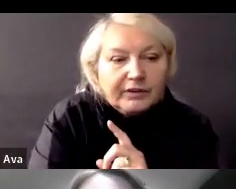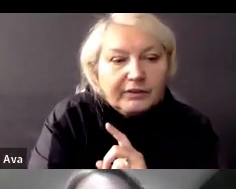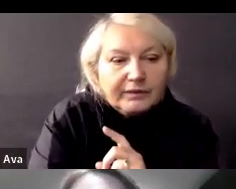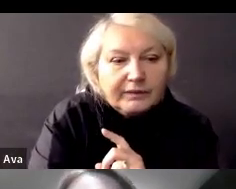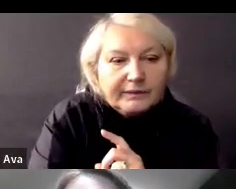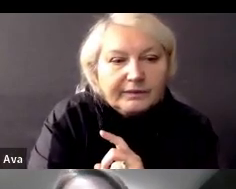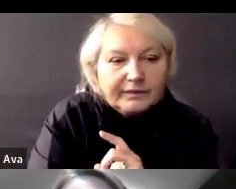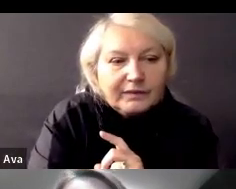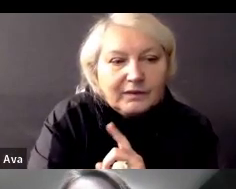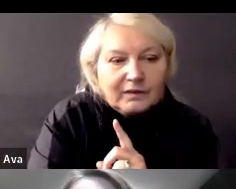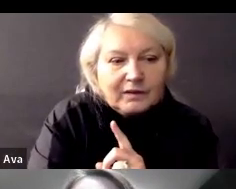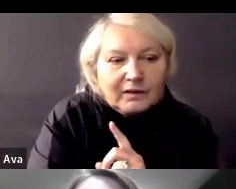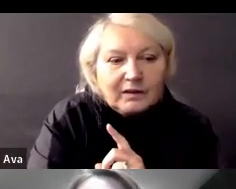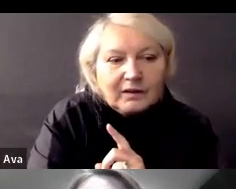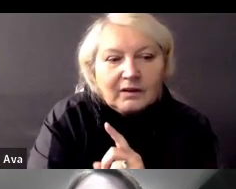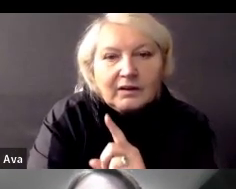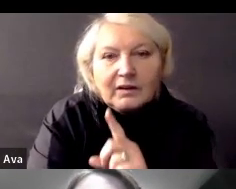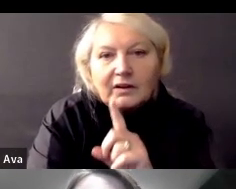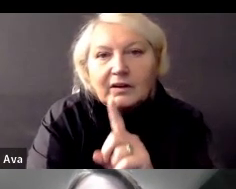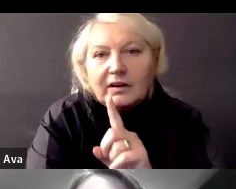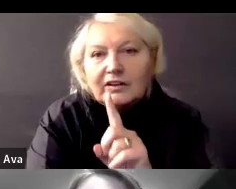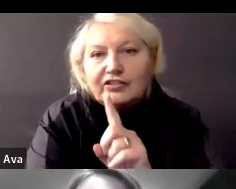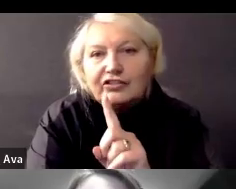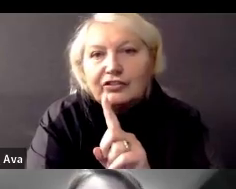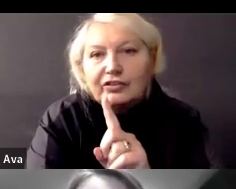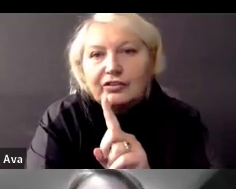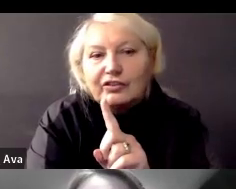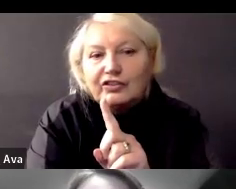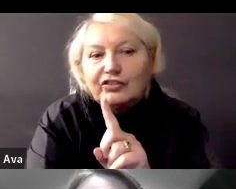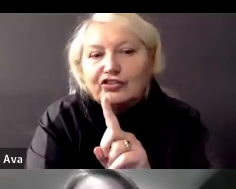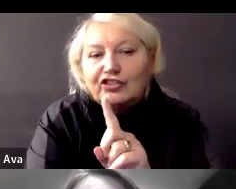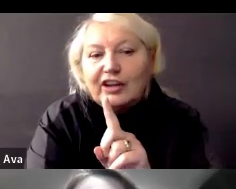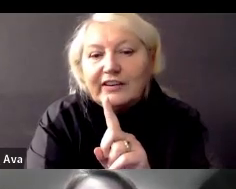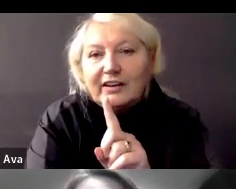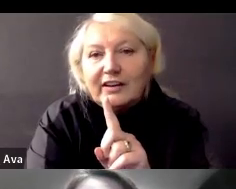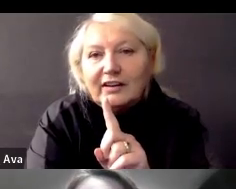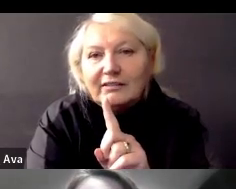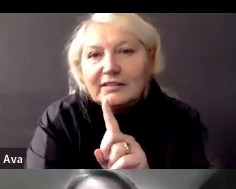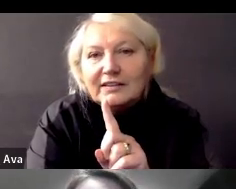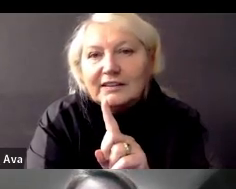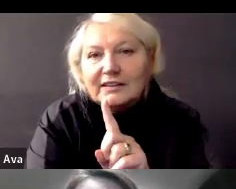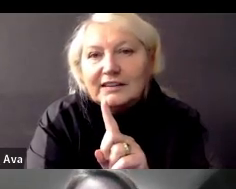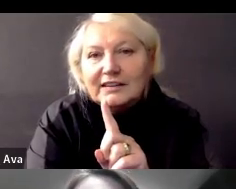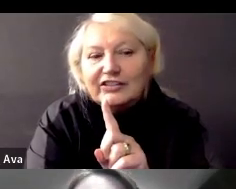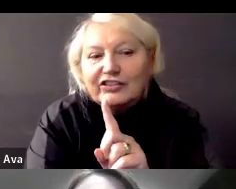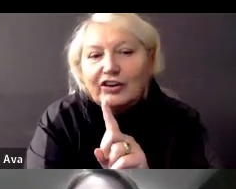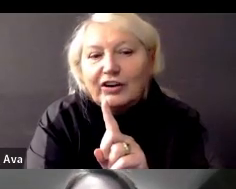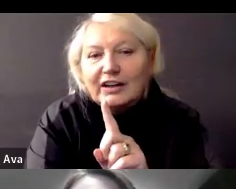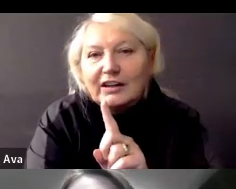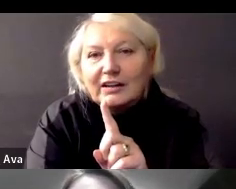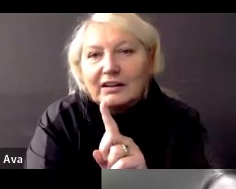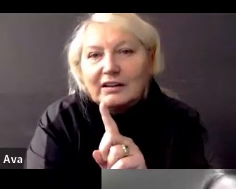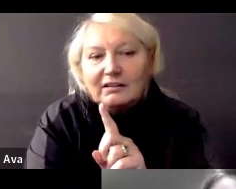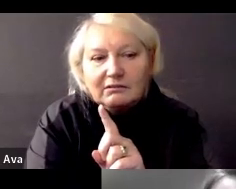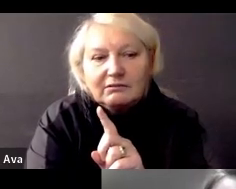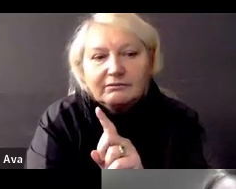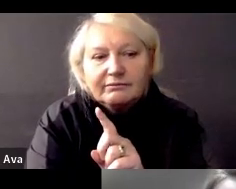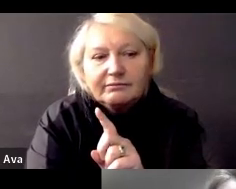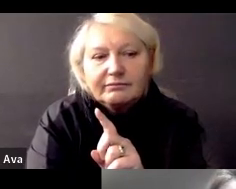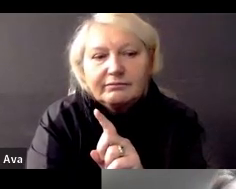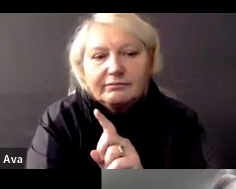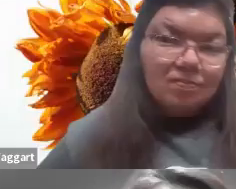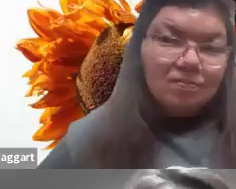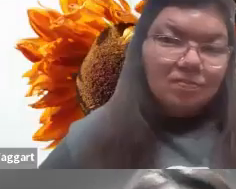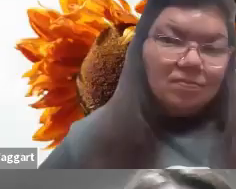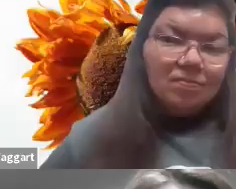Now I'm happy to turn things over to my colleague, Michael Gottheil, our Senior Counsel at Arch. He will share a few words